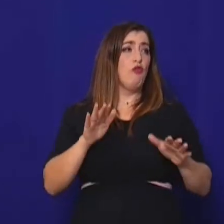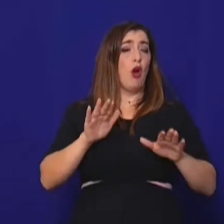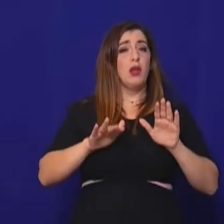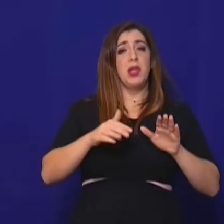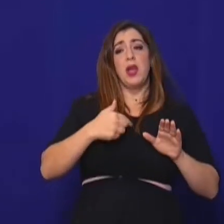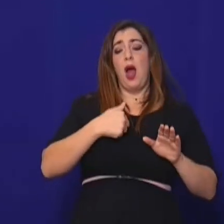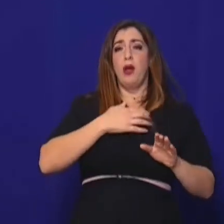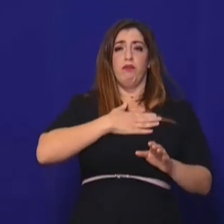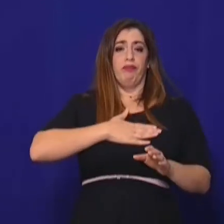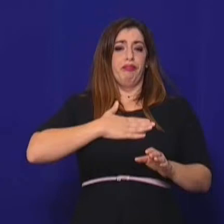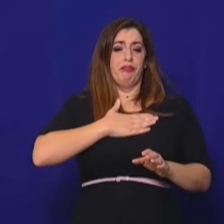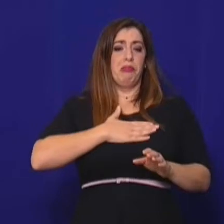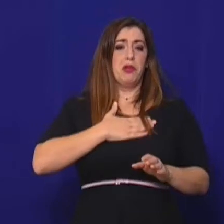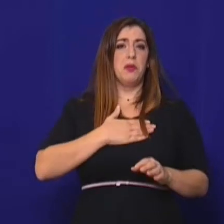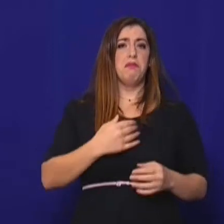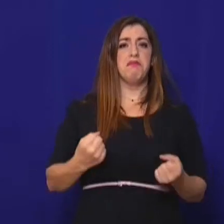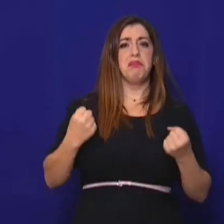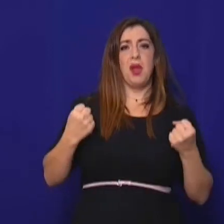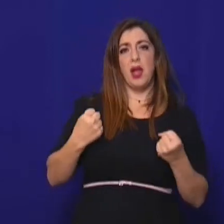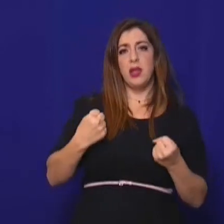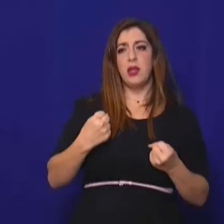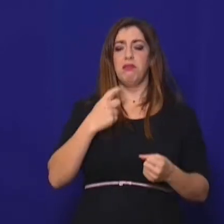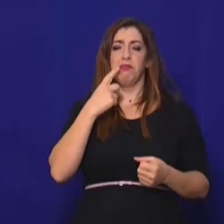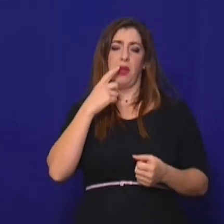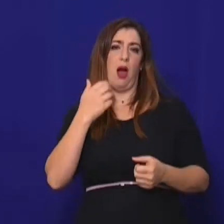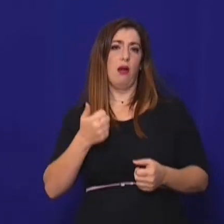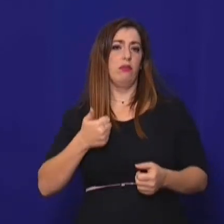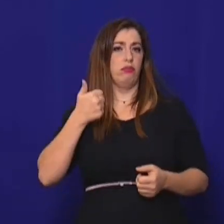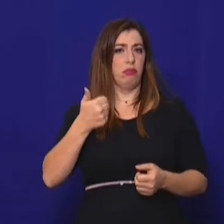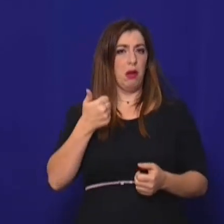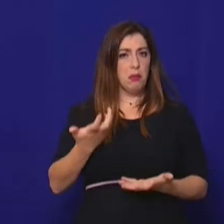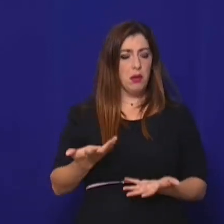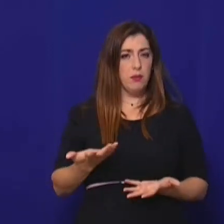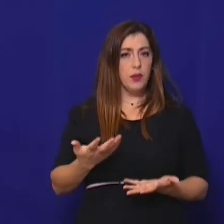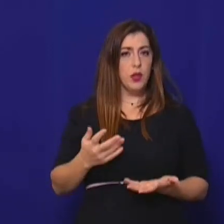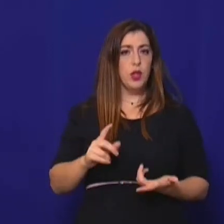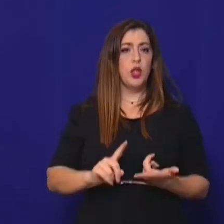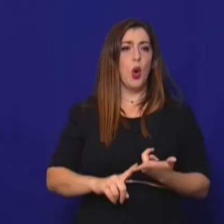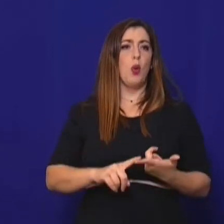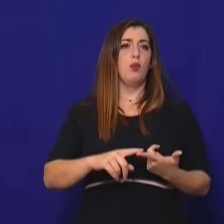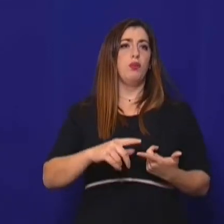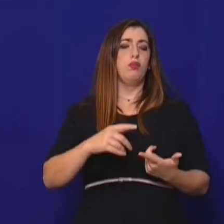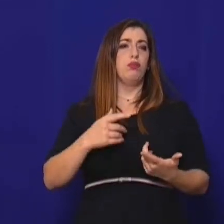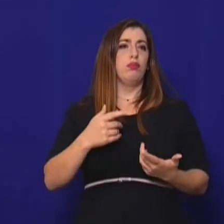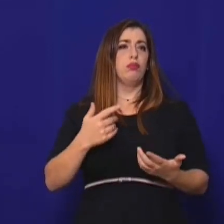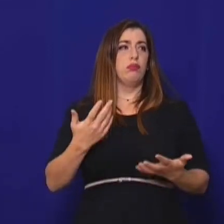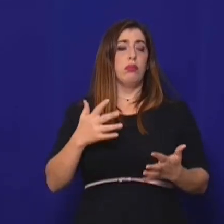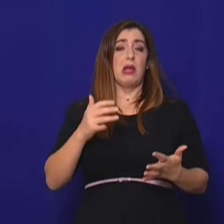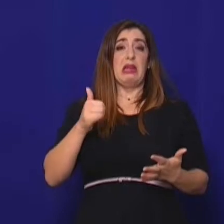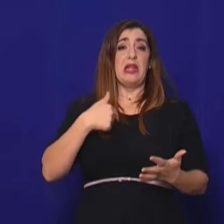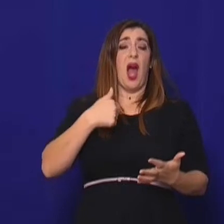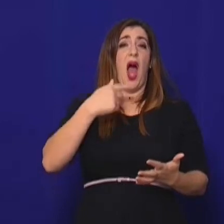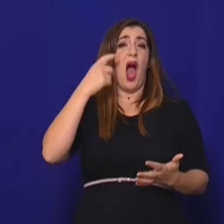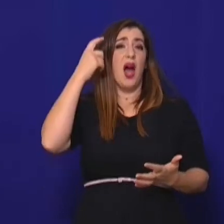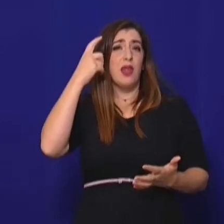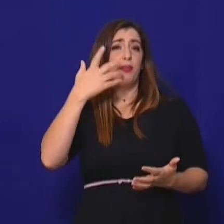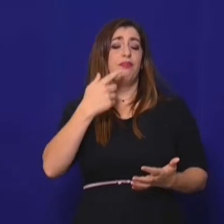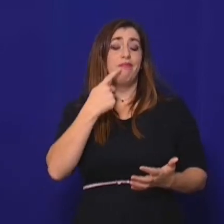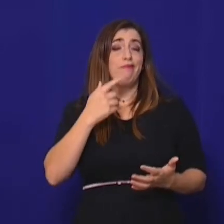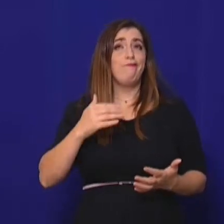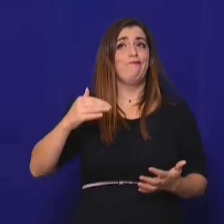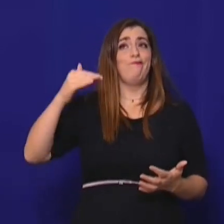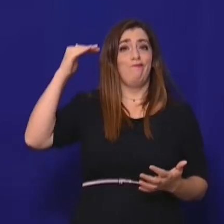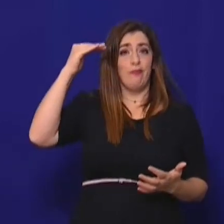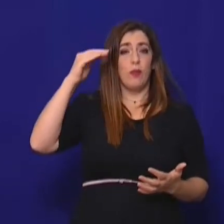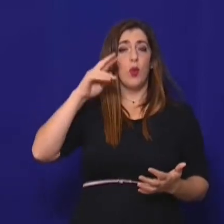li aħna għandna età għolja jew inkella li aħna għandna xi kundizzjonijiet mediċi, speċjalment nappella